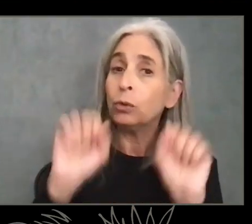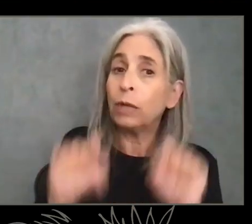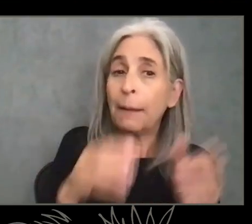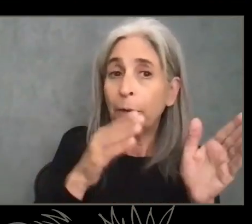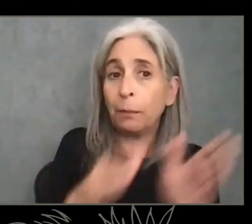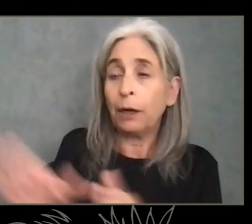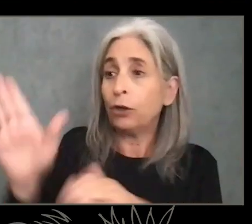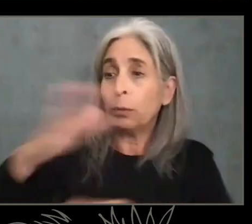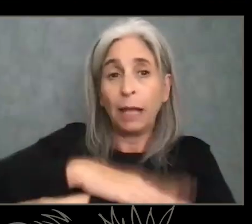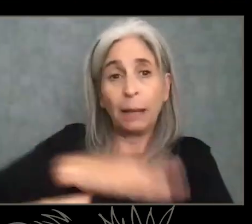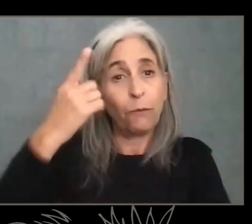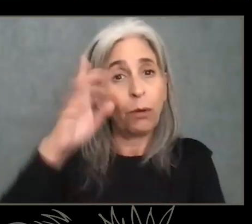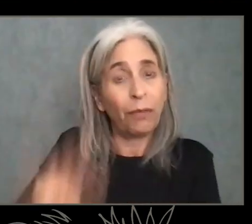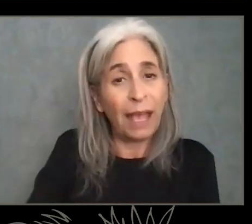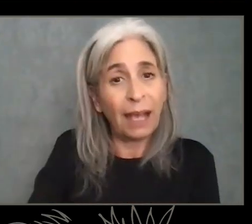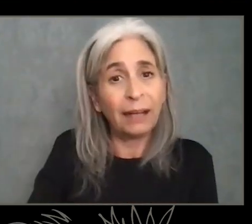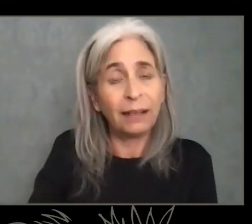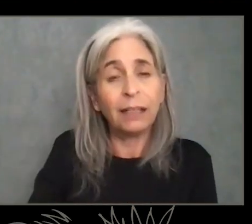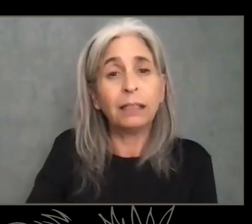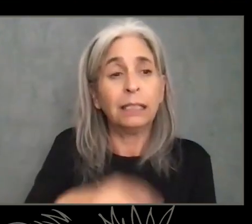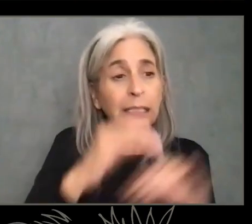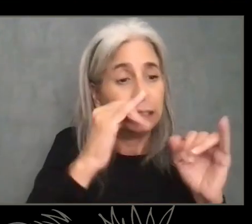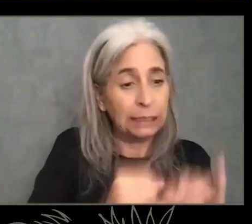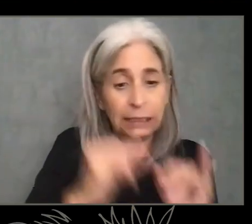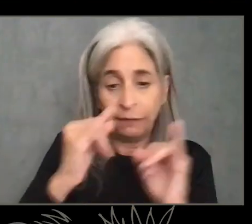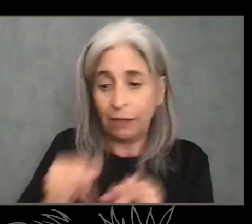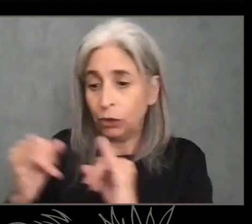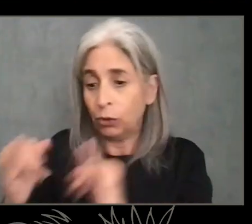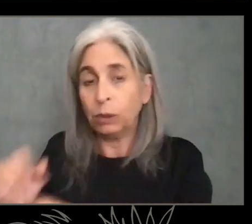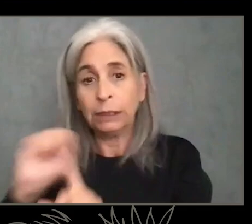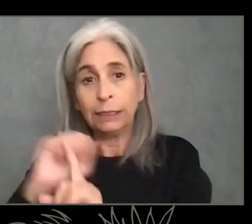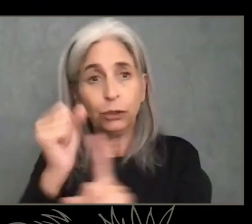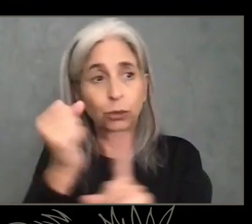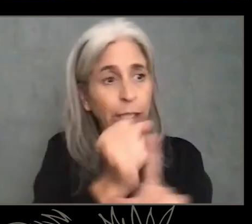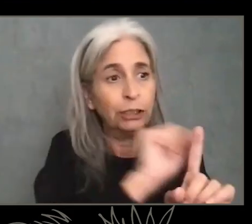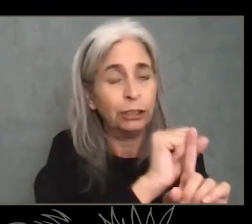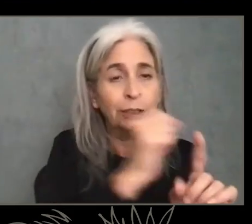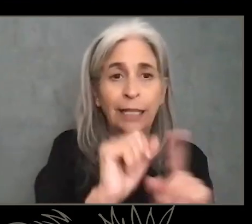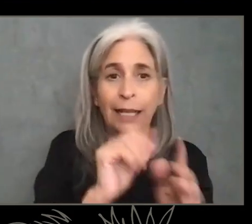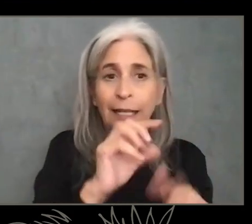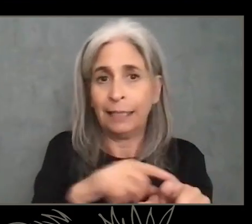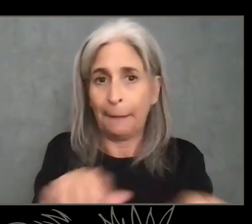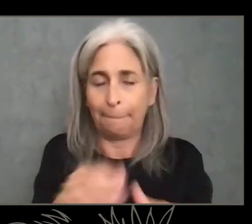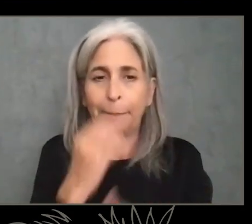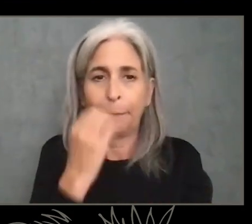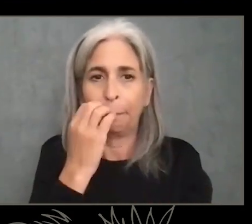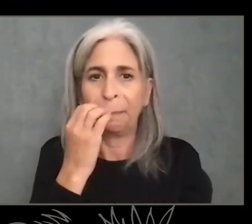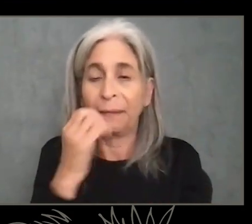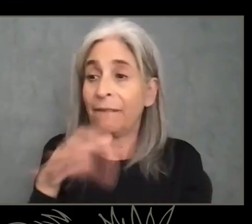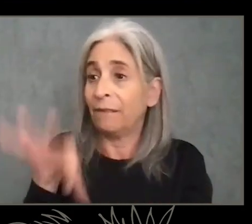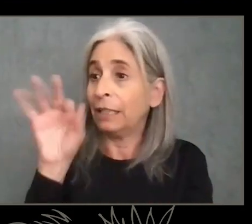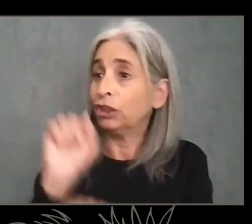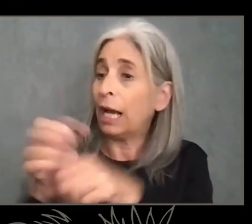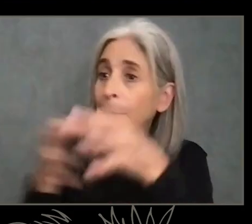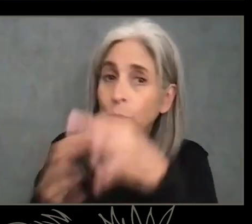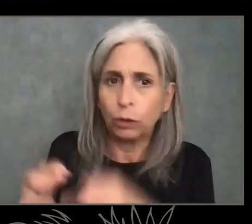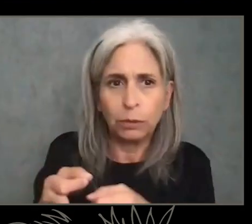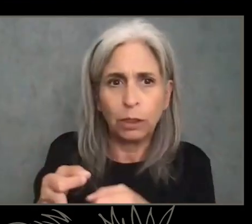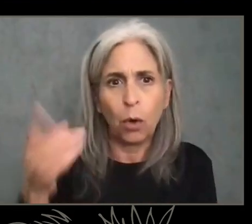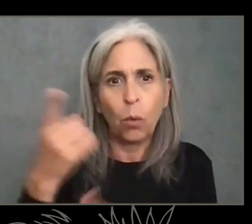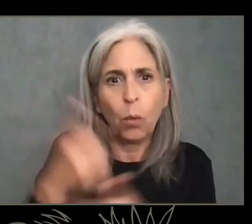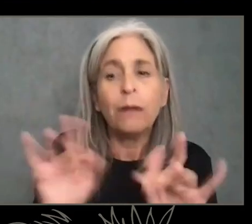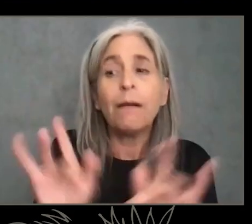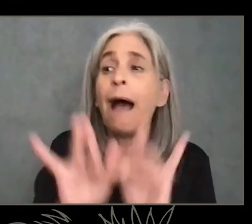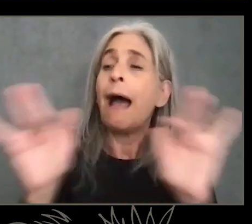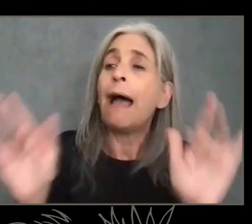platform for it. You can create an agent like, hey, if the user provides a job description, find out what are the things, what